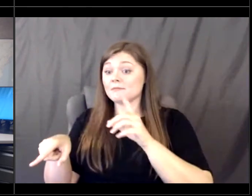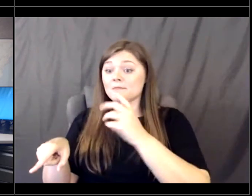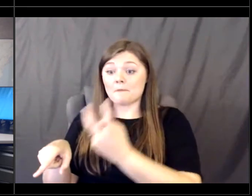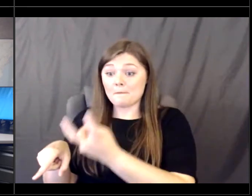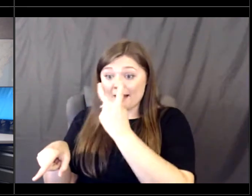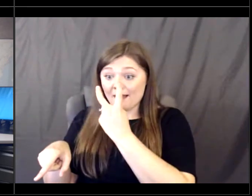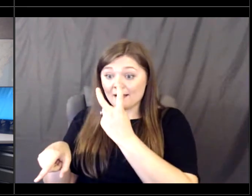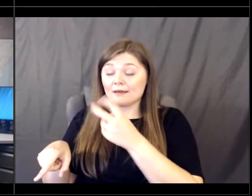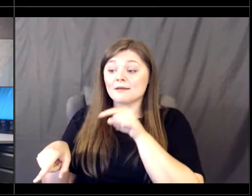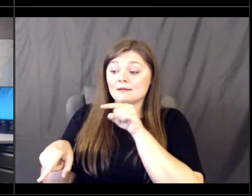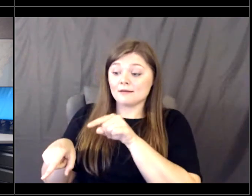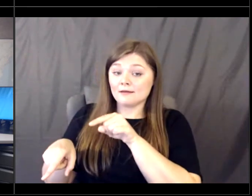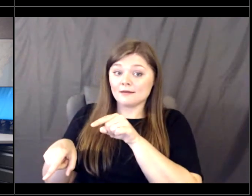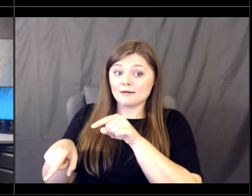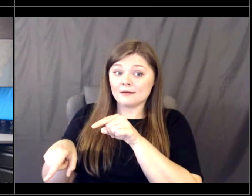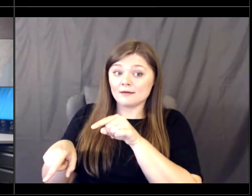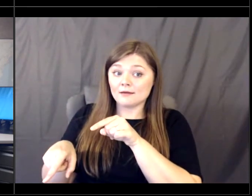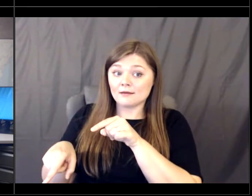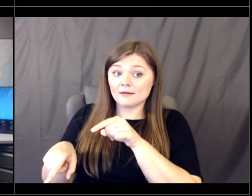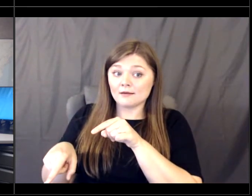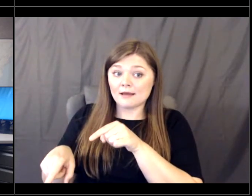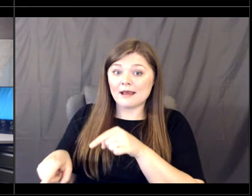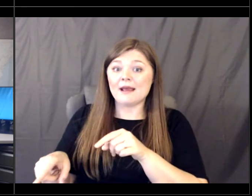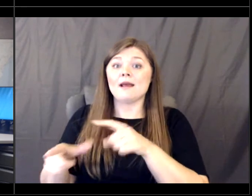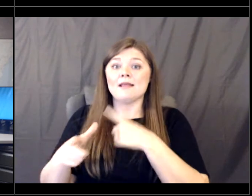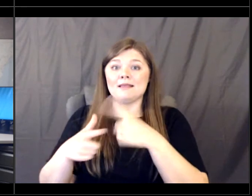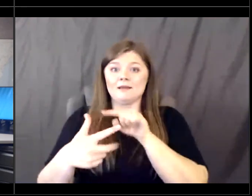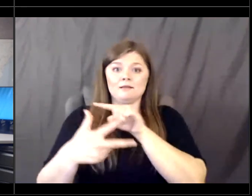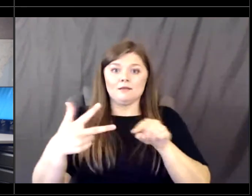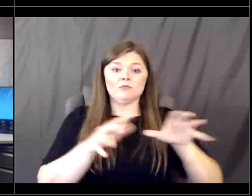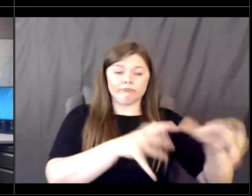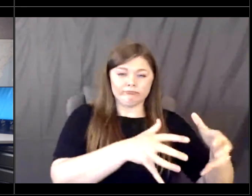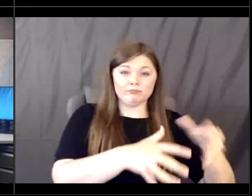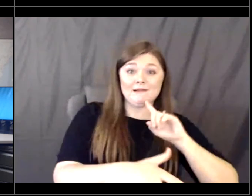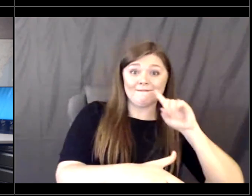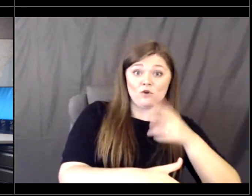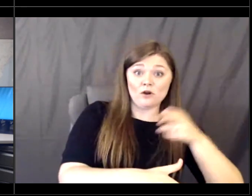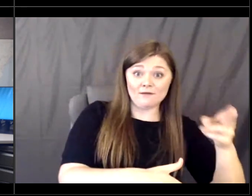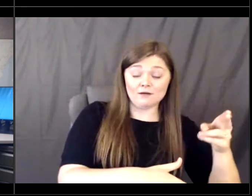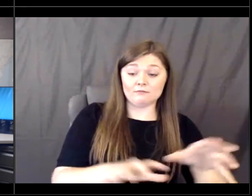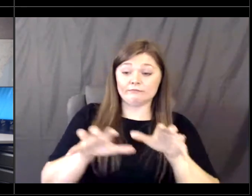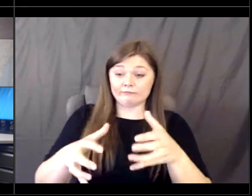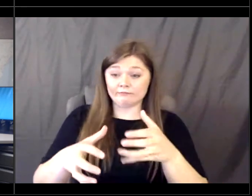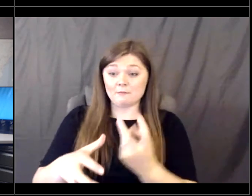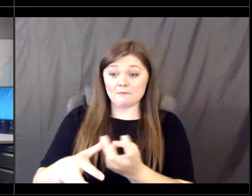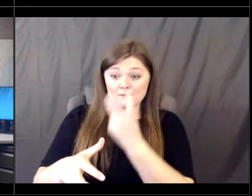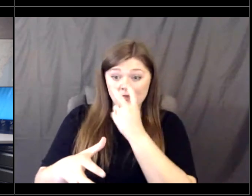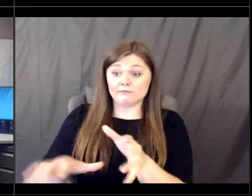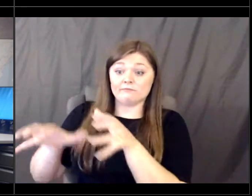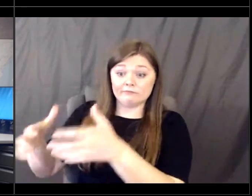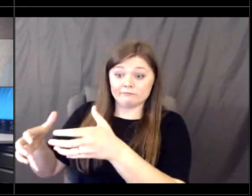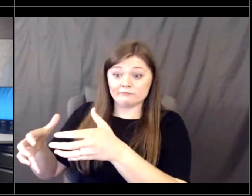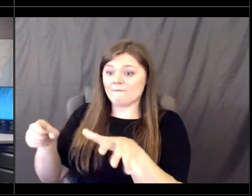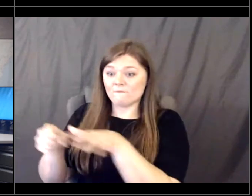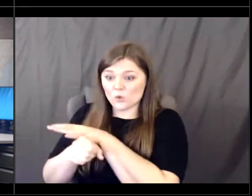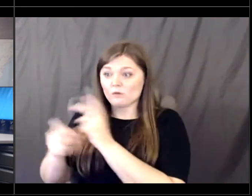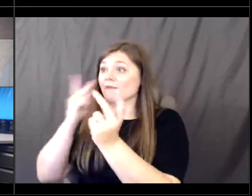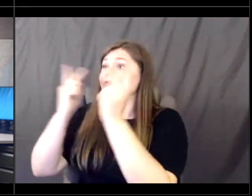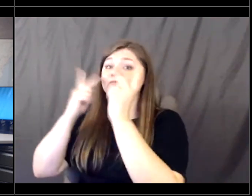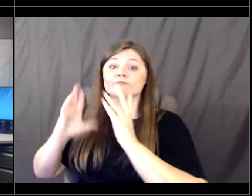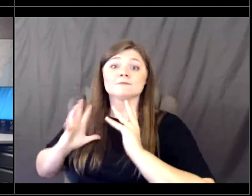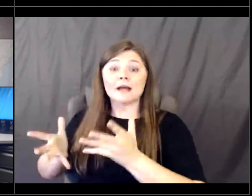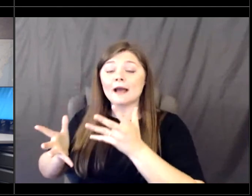people who have full use of sight and hearing. So there are a lot of things that, you know, we can learn that can be applied,